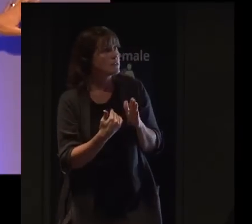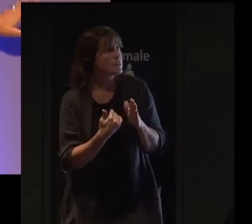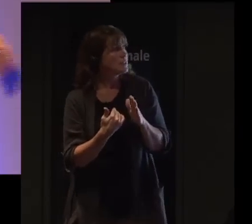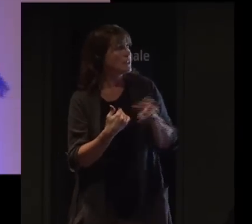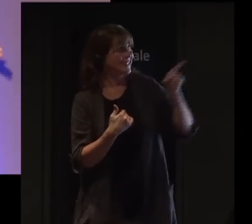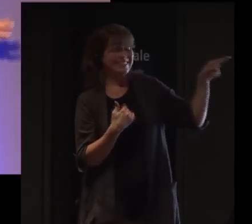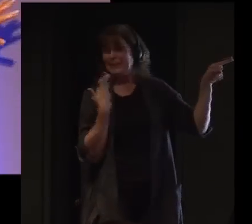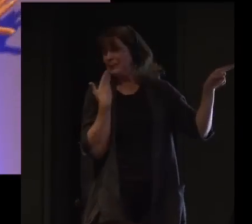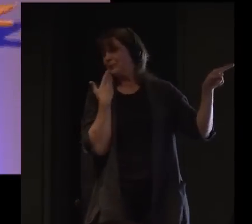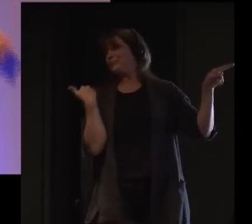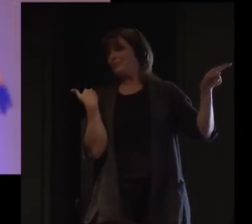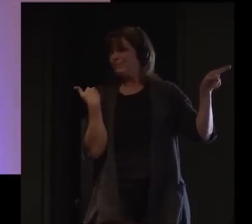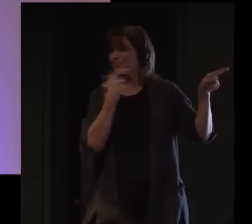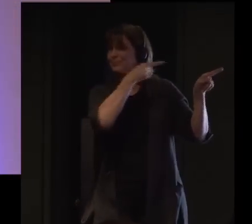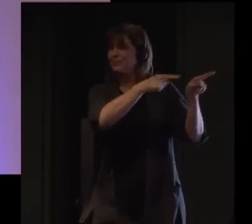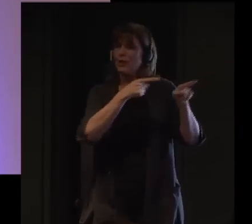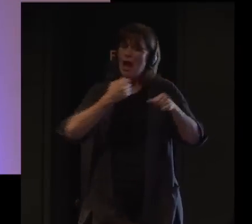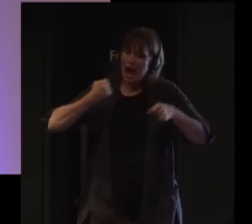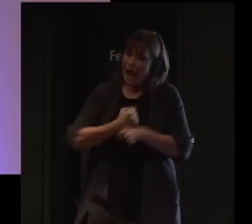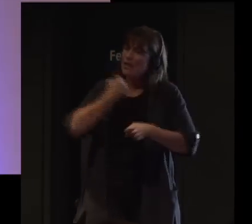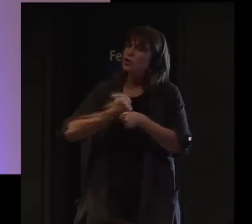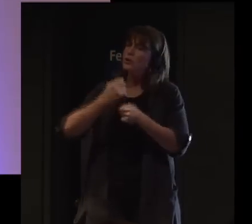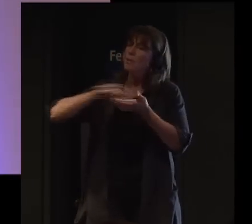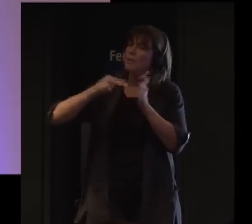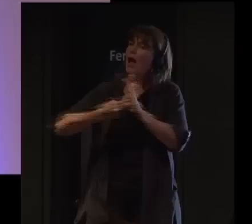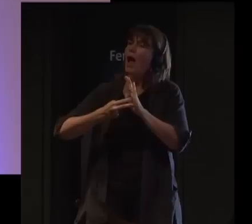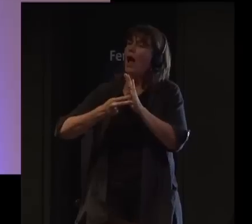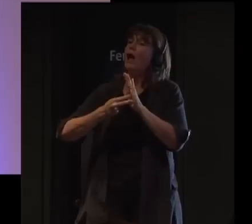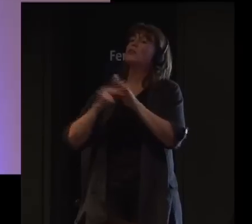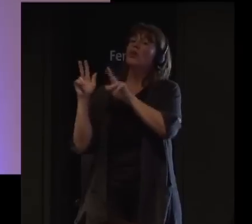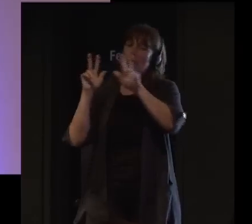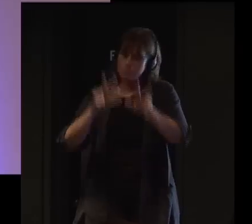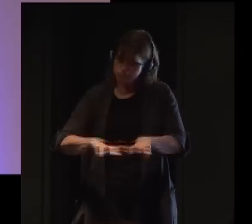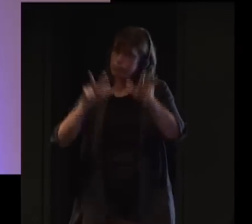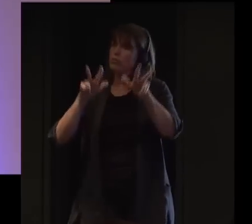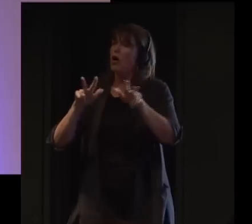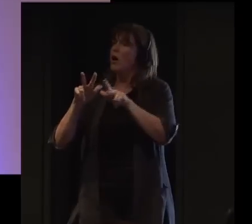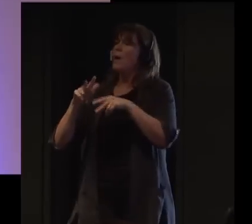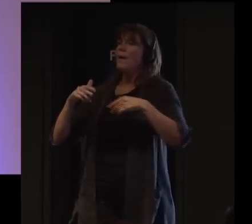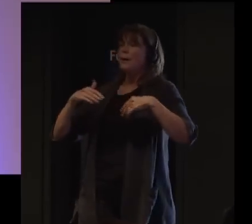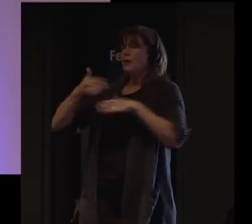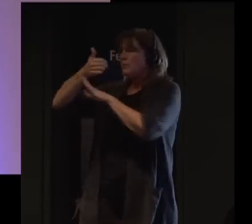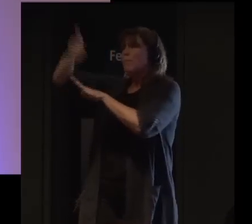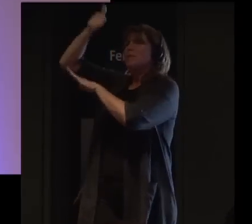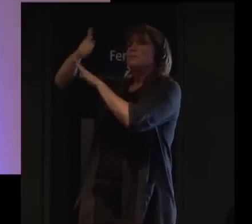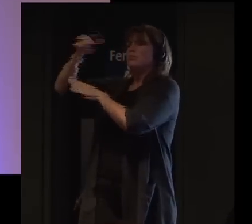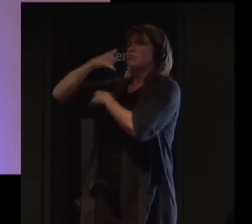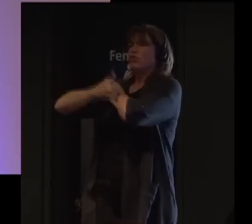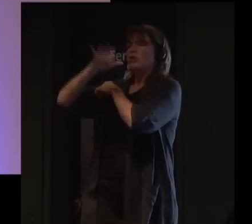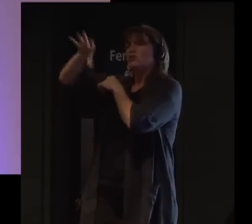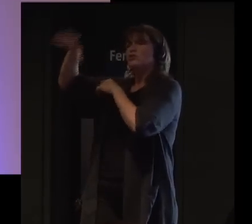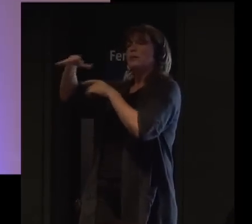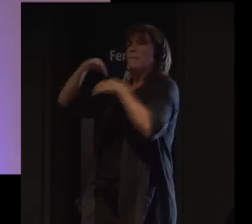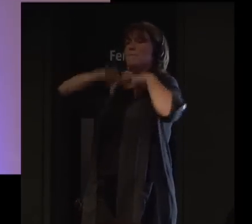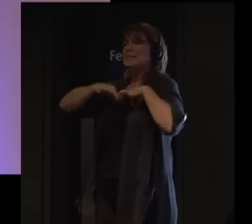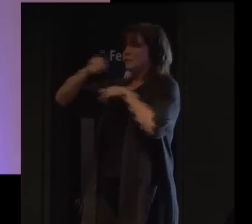action plan drafted by the Committee of Ministers and endorsed by the Committee of Ministers. But as a matter of fact,